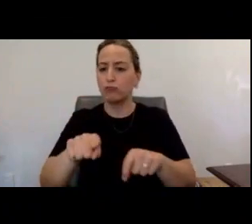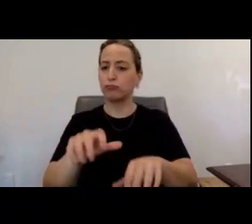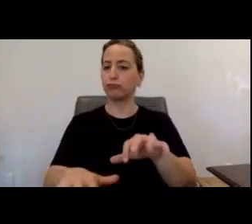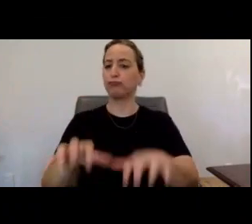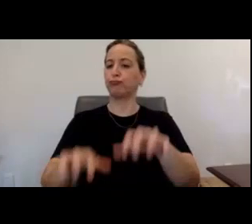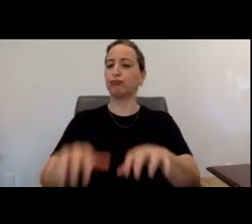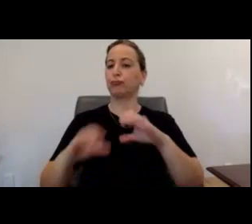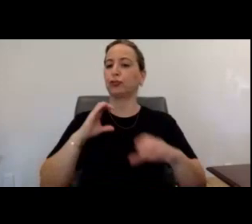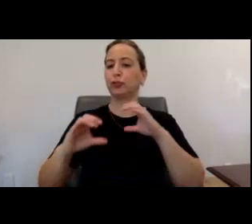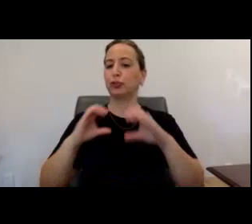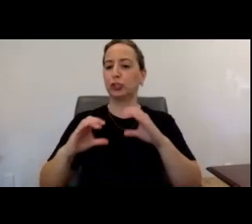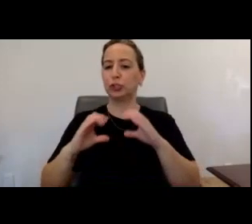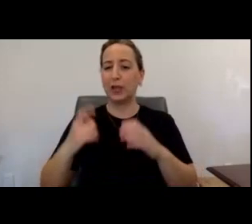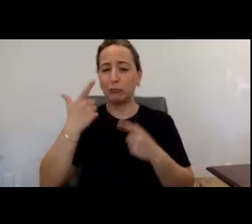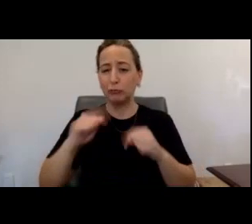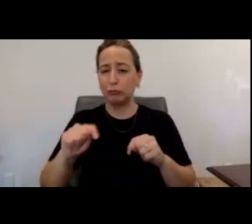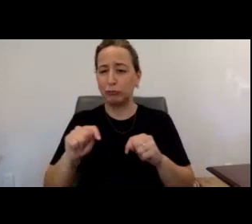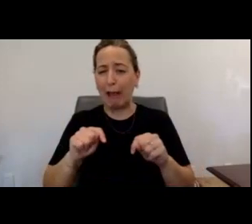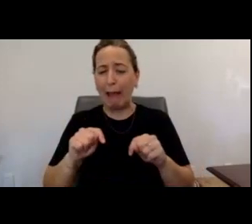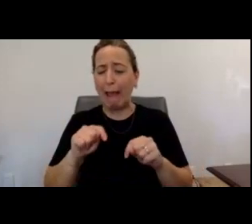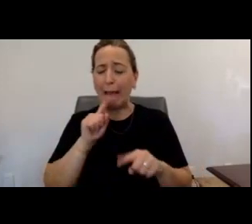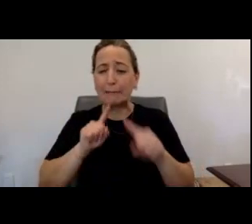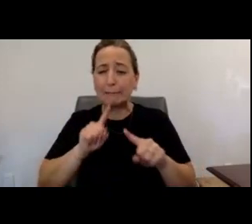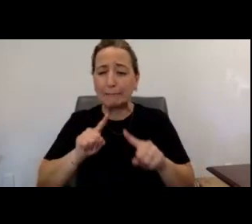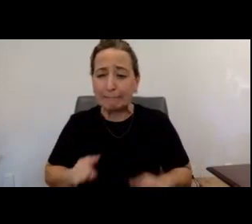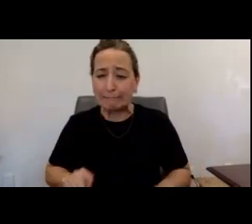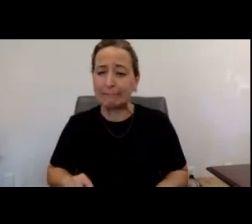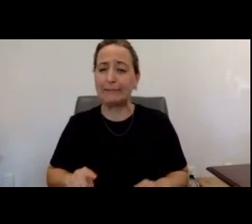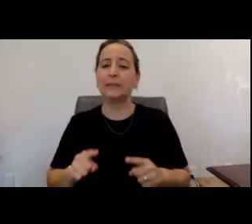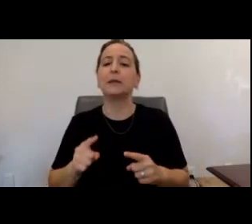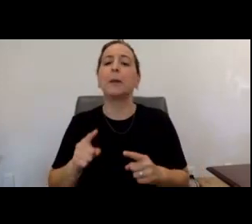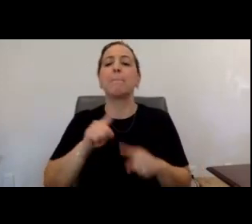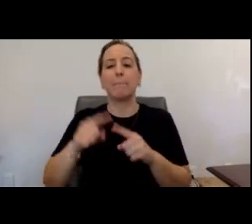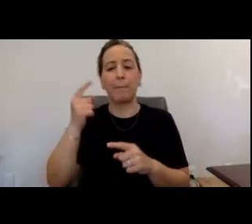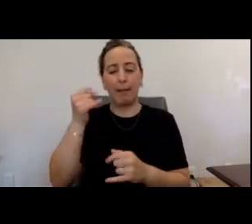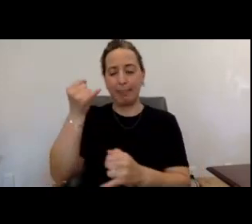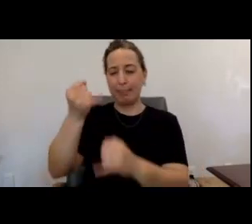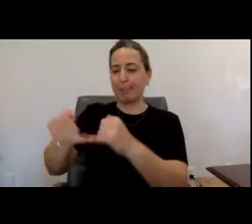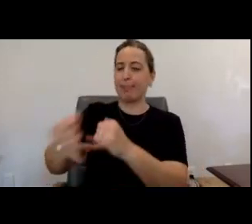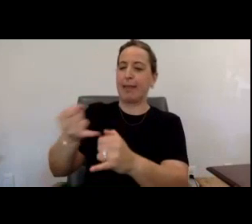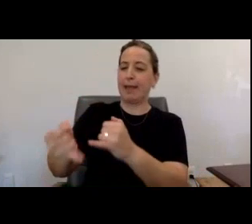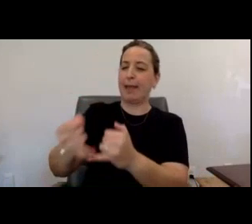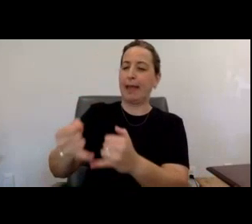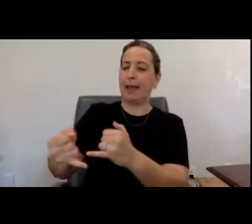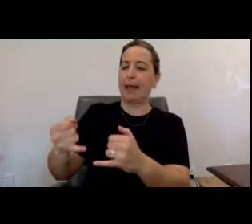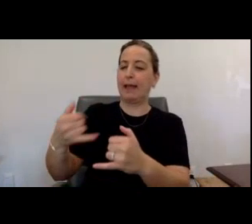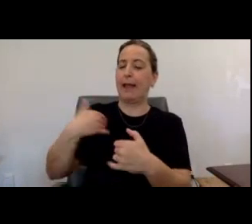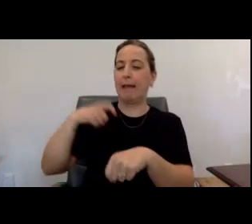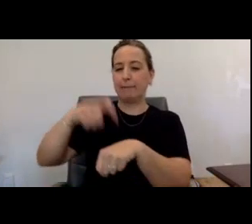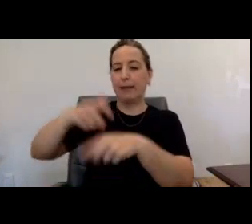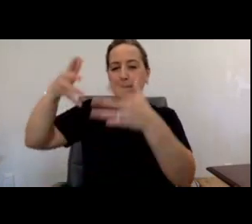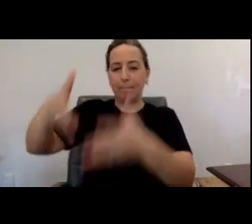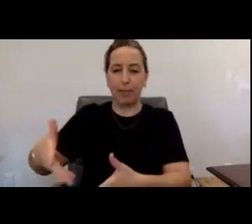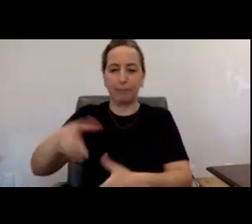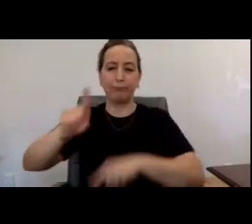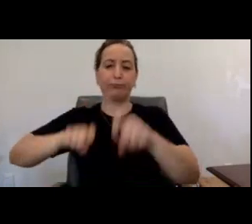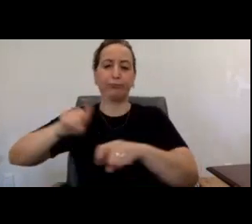many questions as we can throughout the presentation, but again, we will have time at the end for any questions that have been missed.